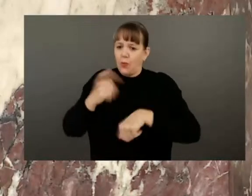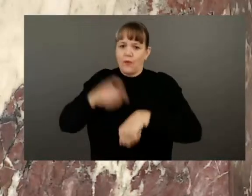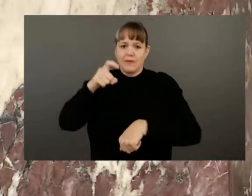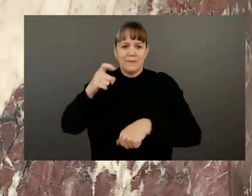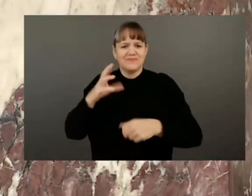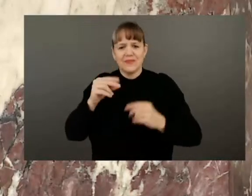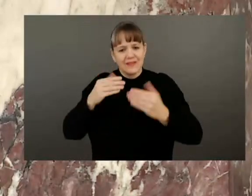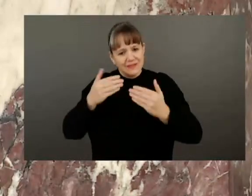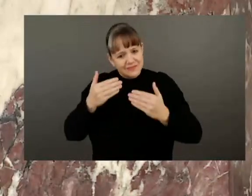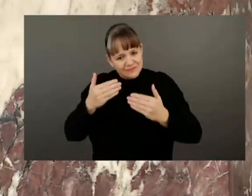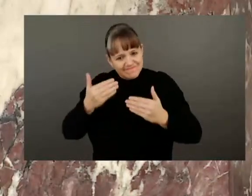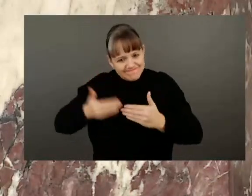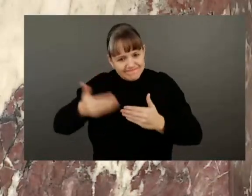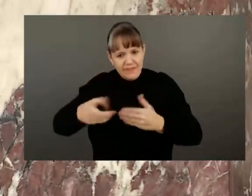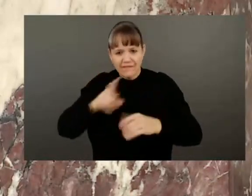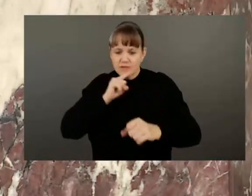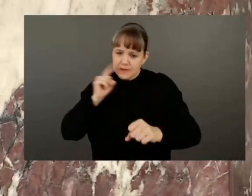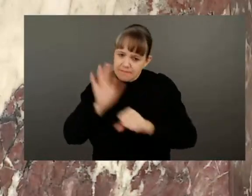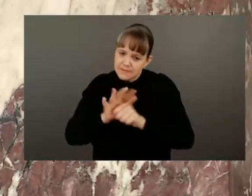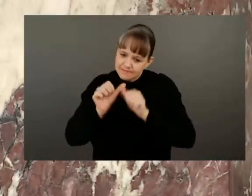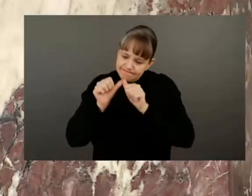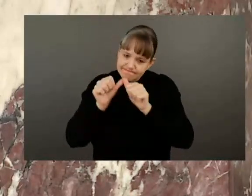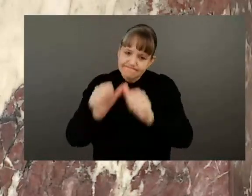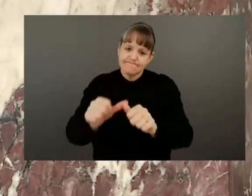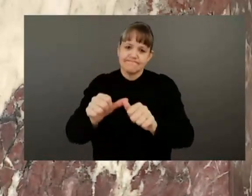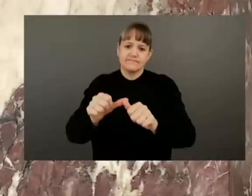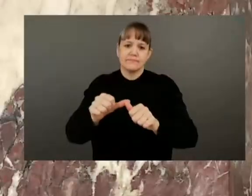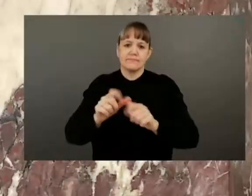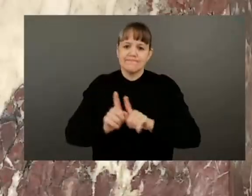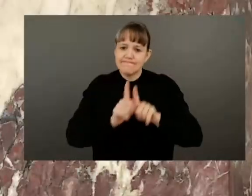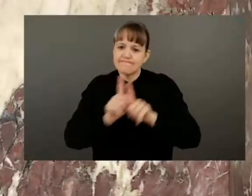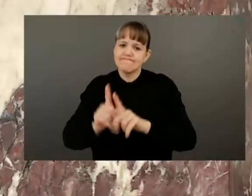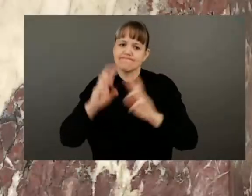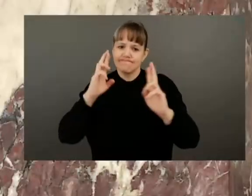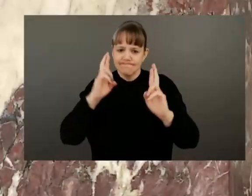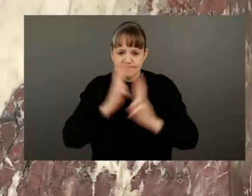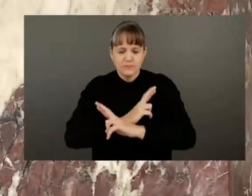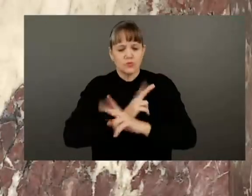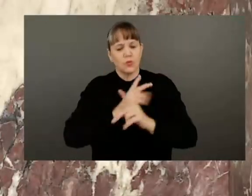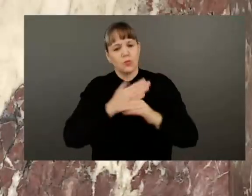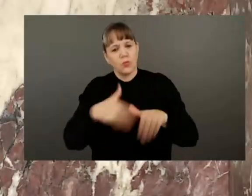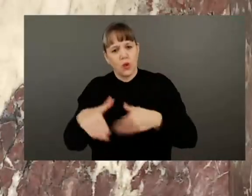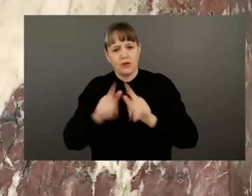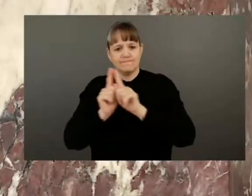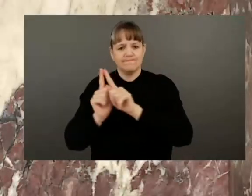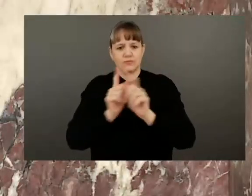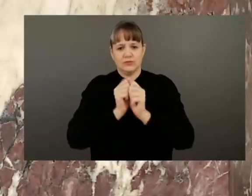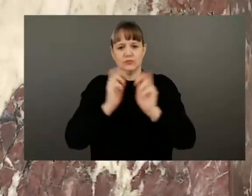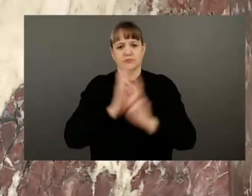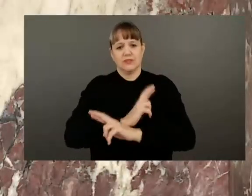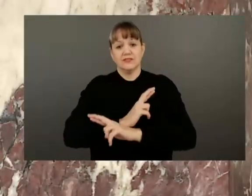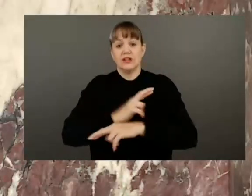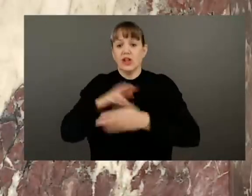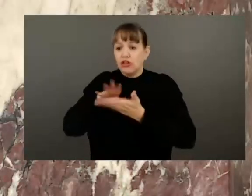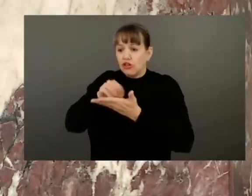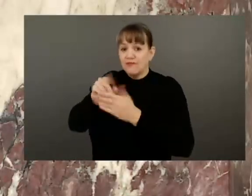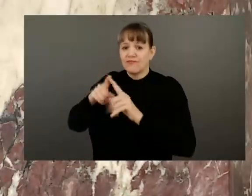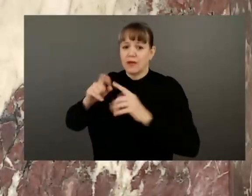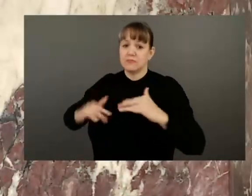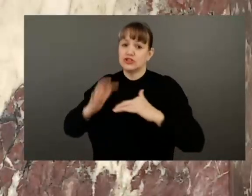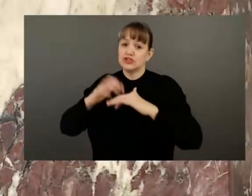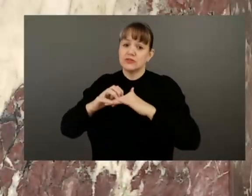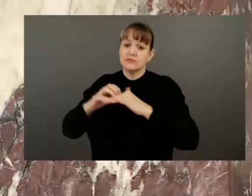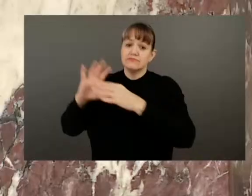with respect, learning from Indigenous voices, and supporting self-determination and cultural